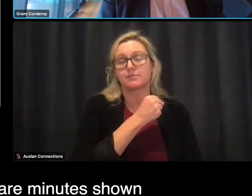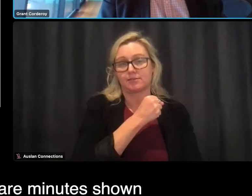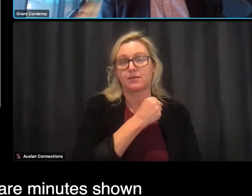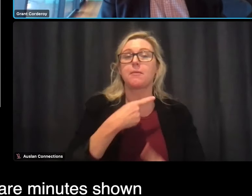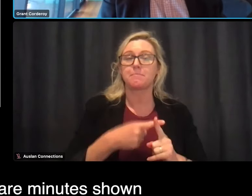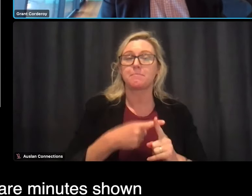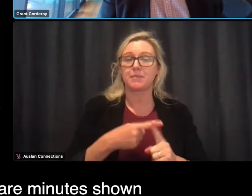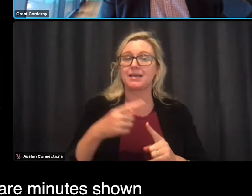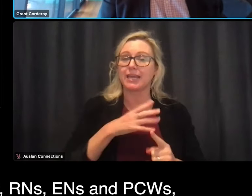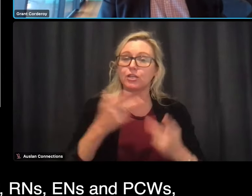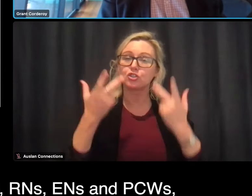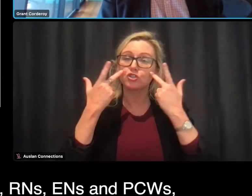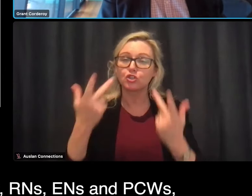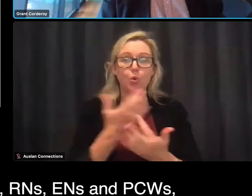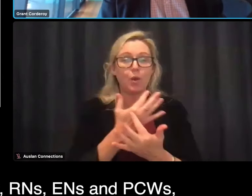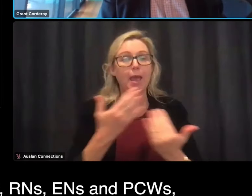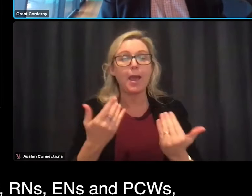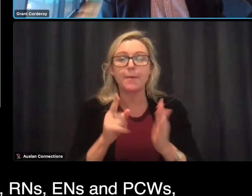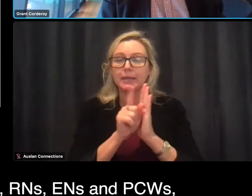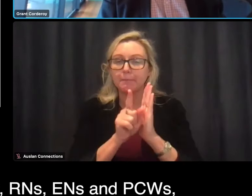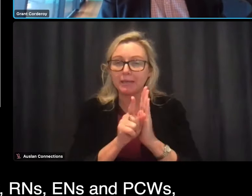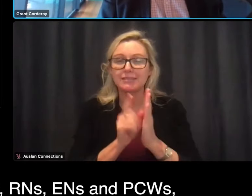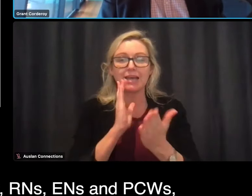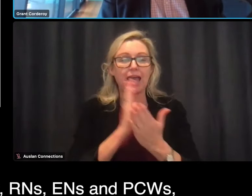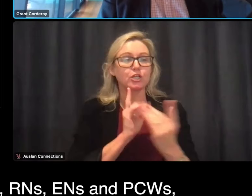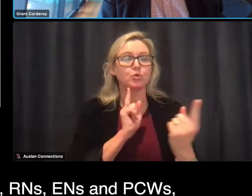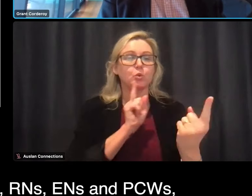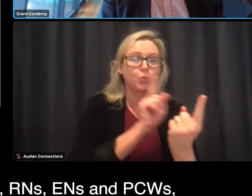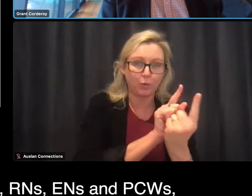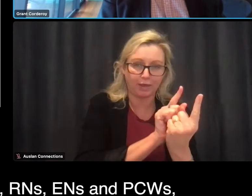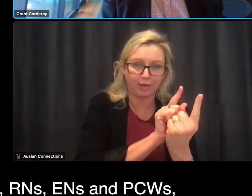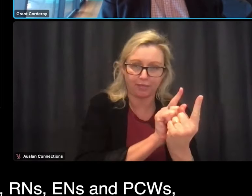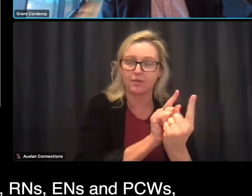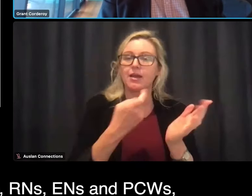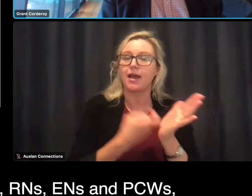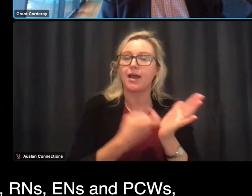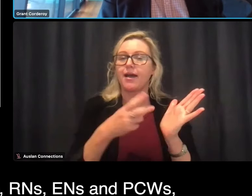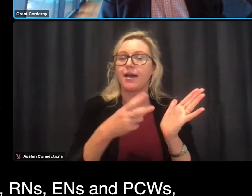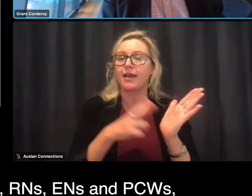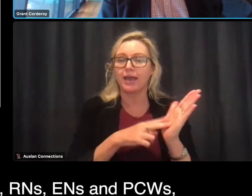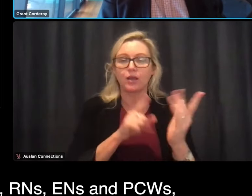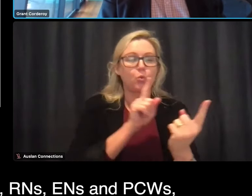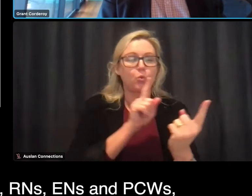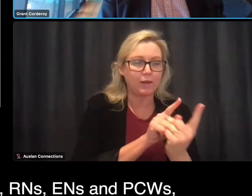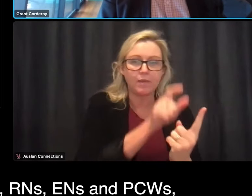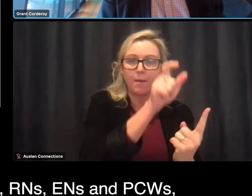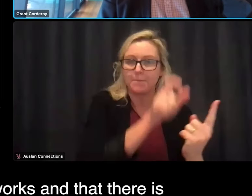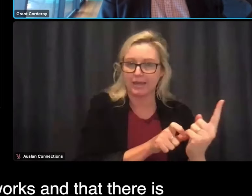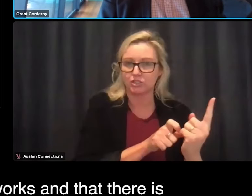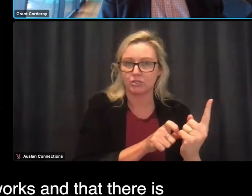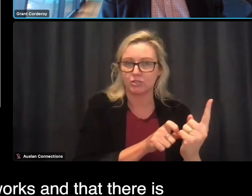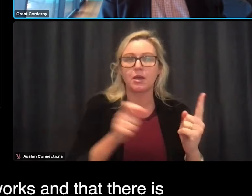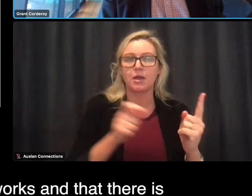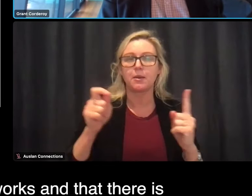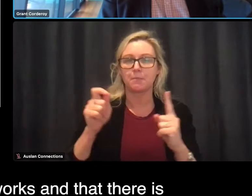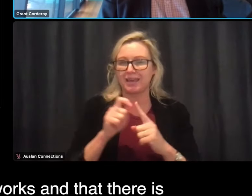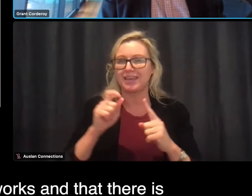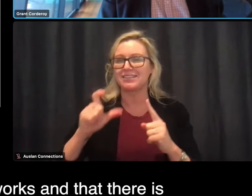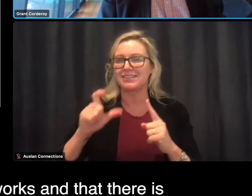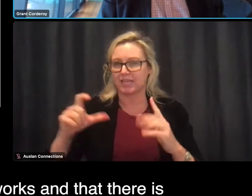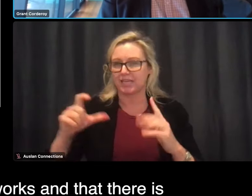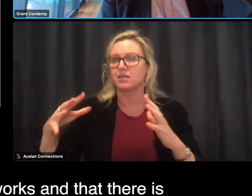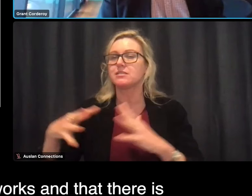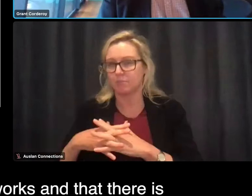minutes shown for what they call direct care, RNs, ENs and PCWs, and to